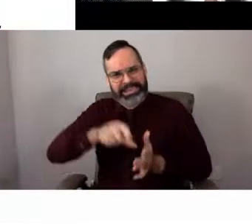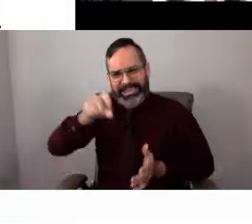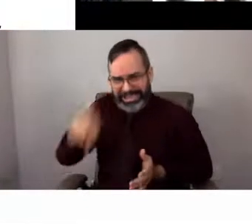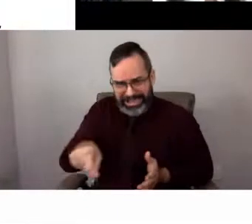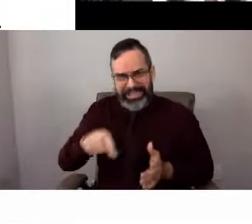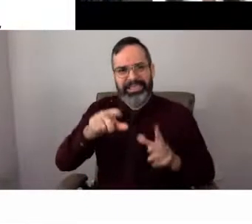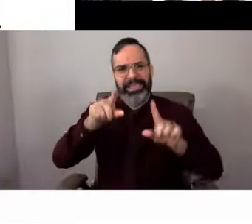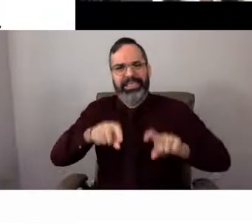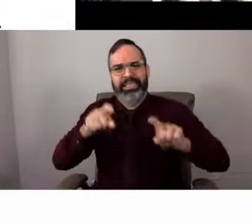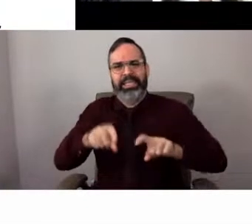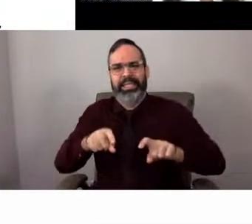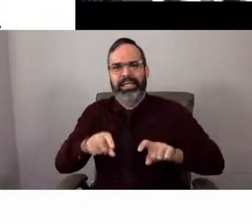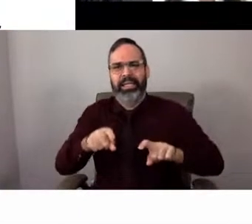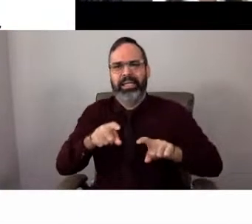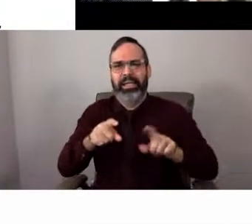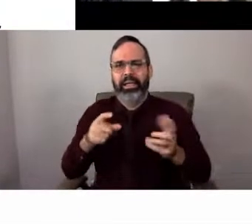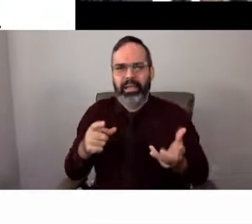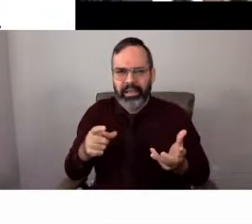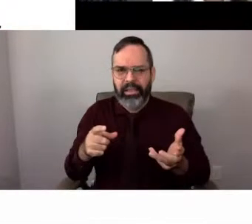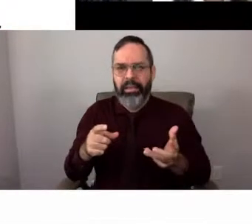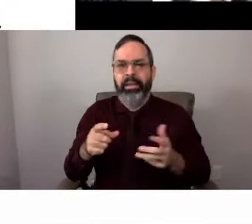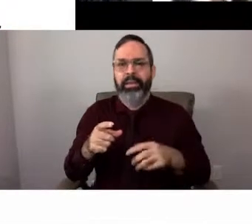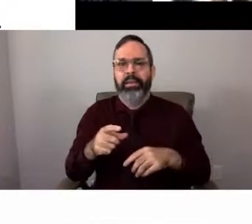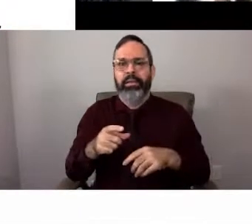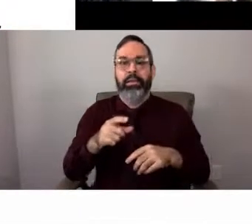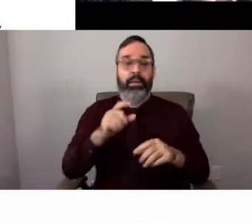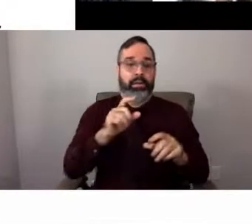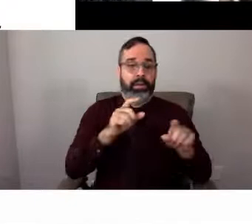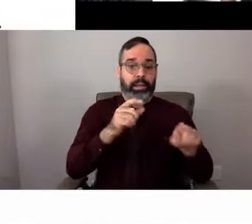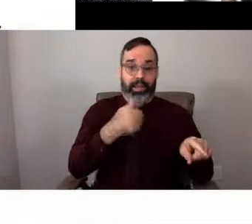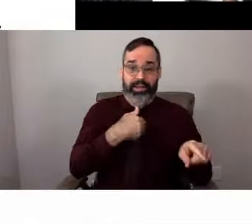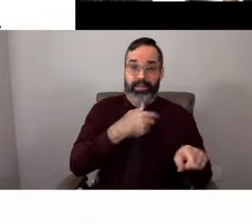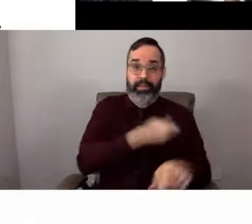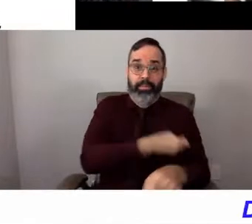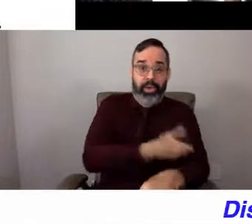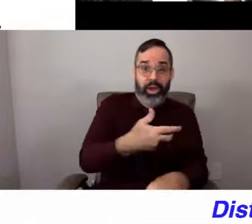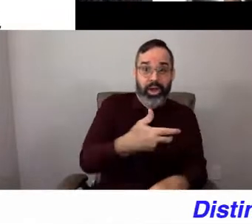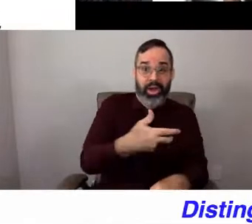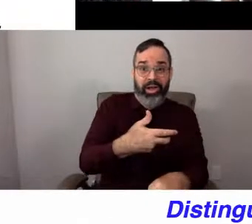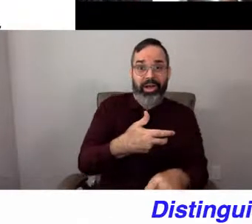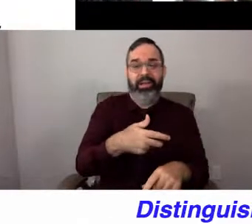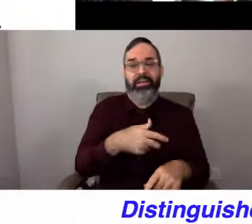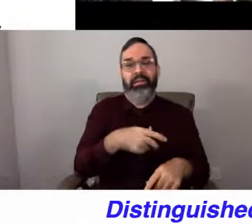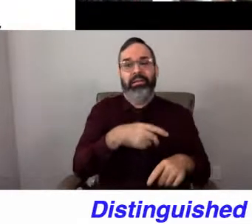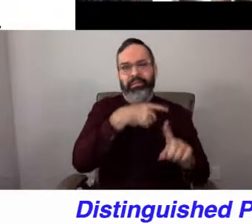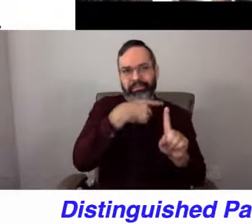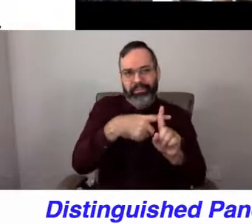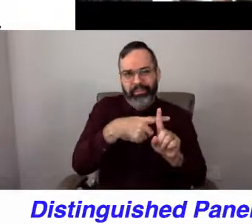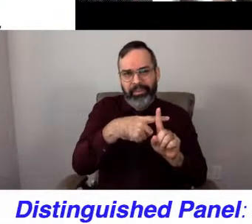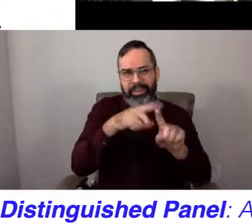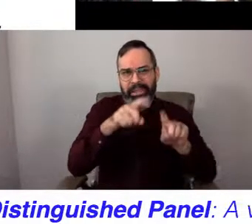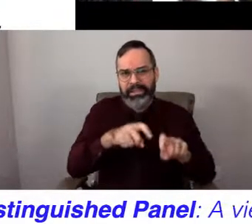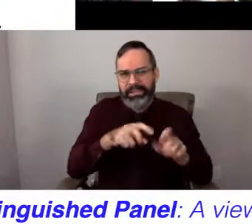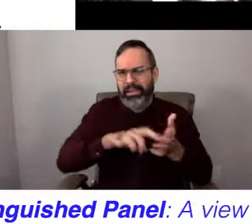employer requires a negative molecular test once they had a positive test. So this is